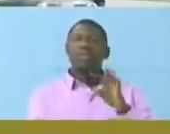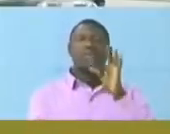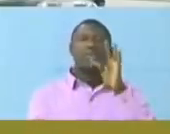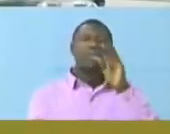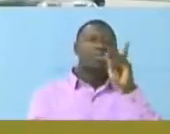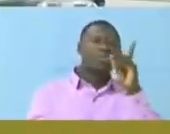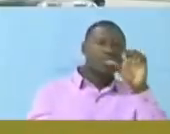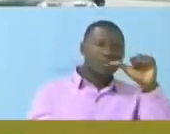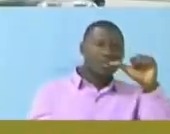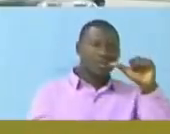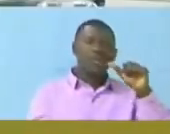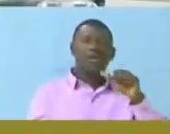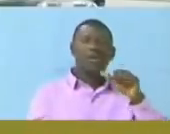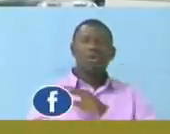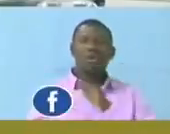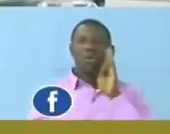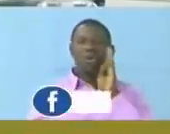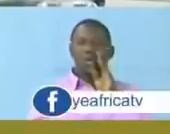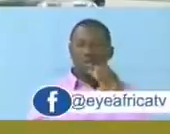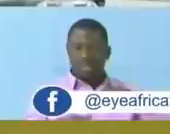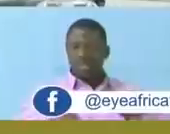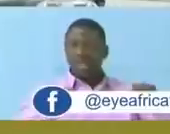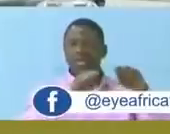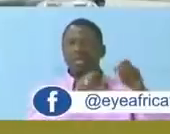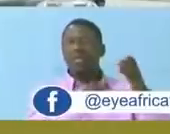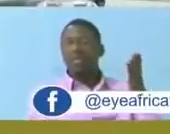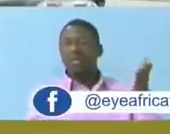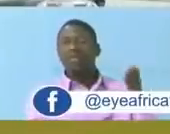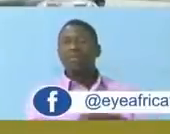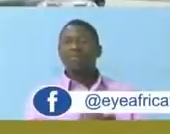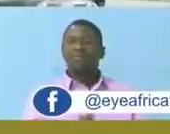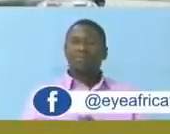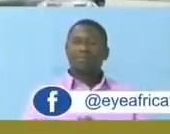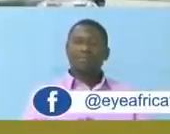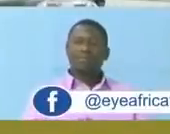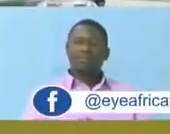I want to be involved in that case?